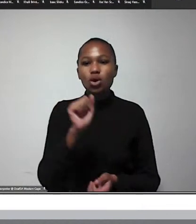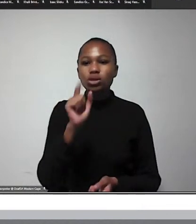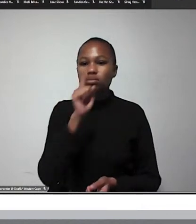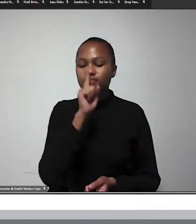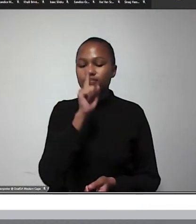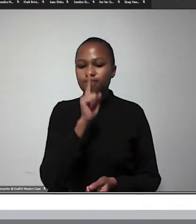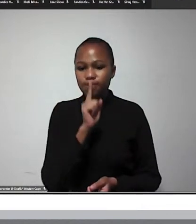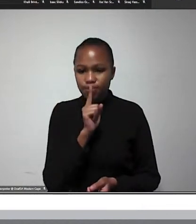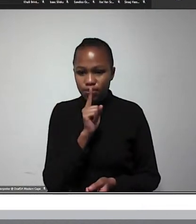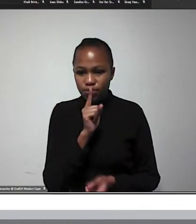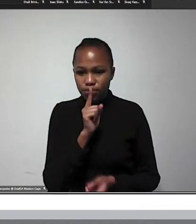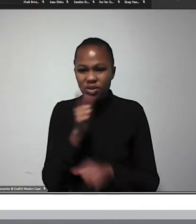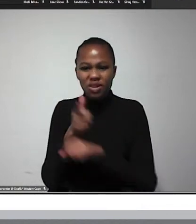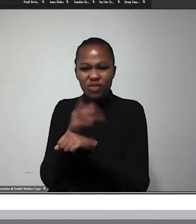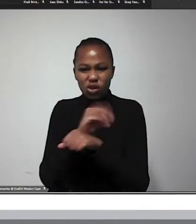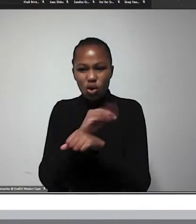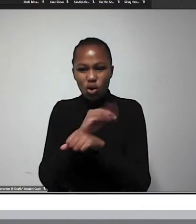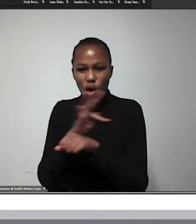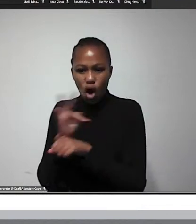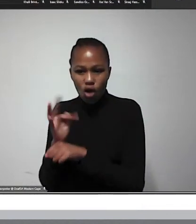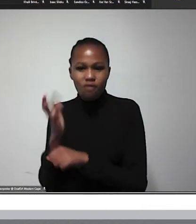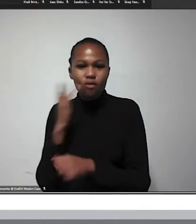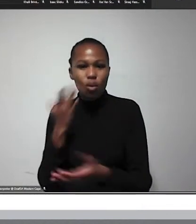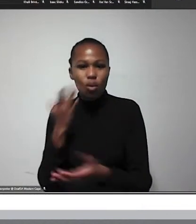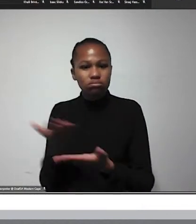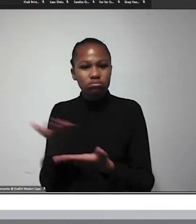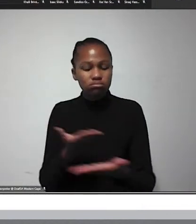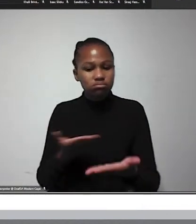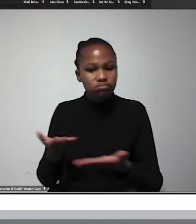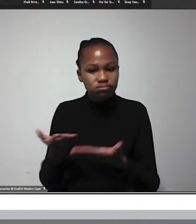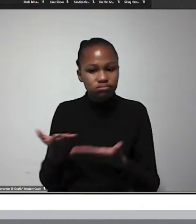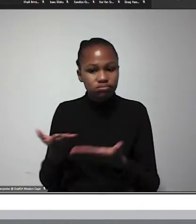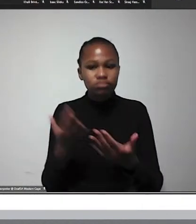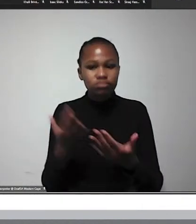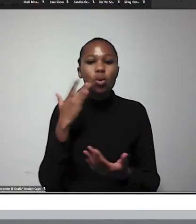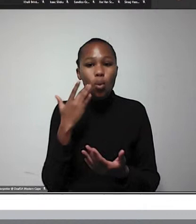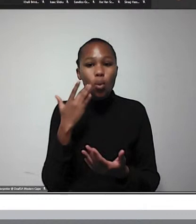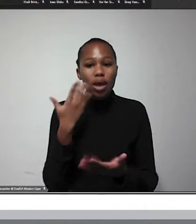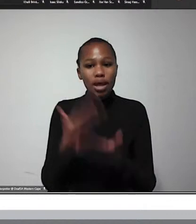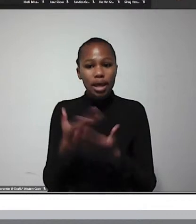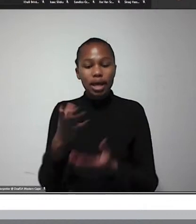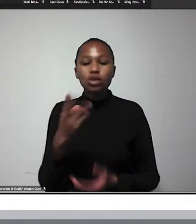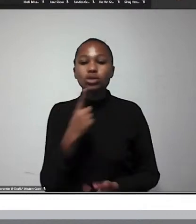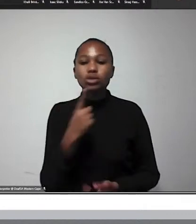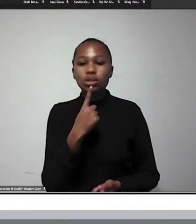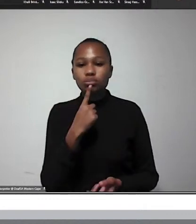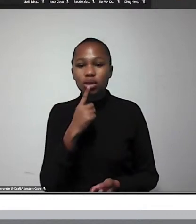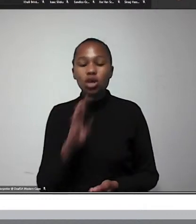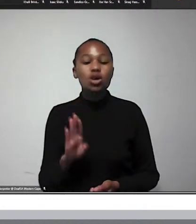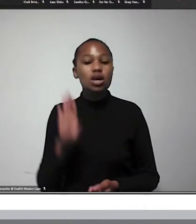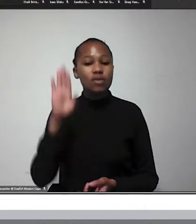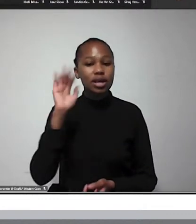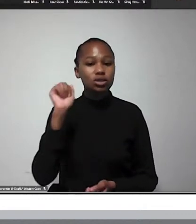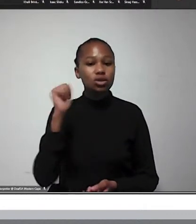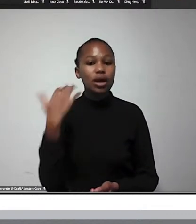your video off throughout the duration of the call. But when you're called on to speak, please can you use the raise hand function.